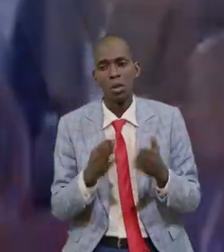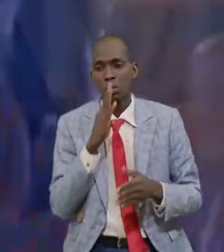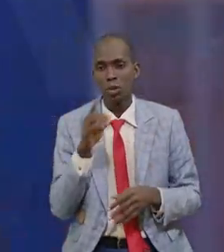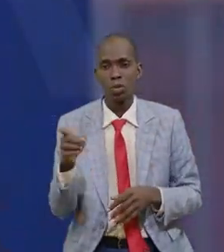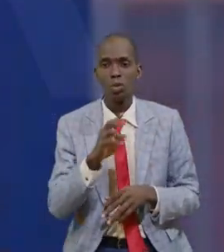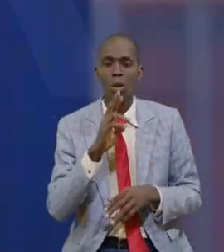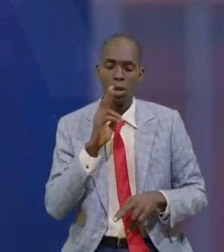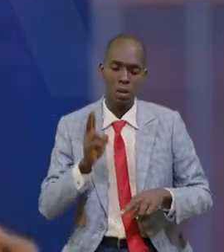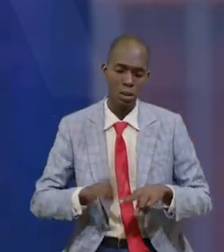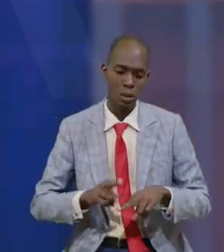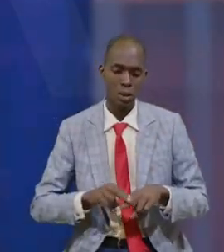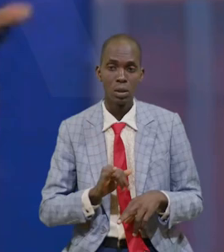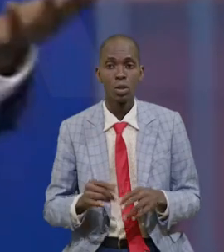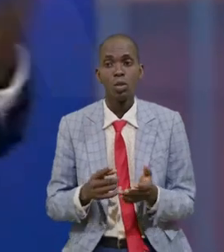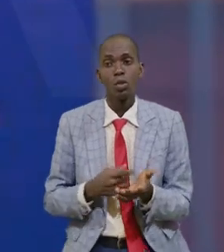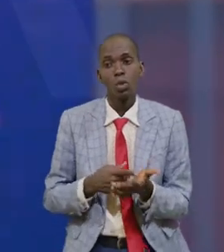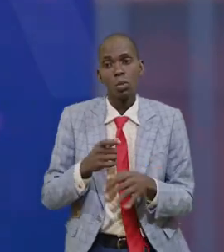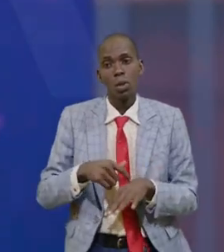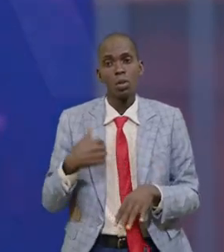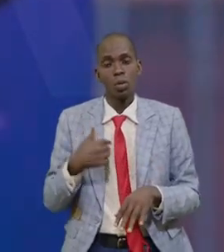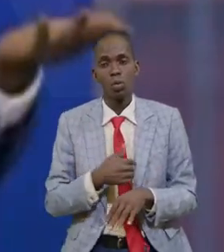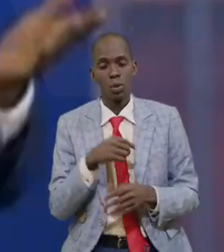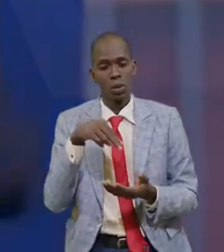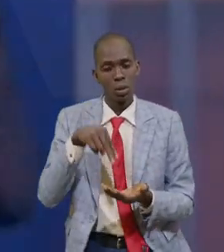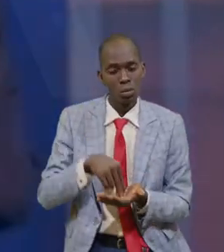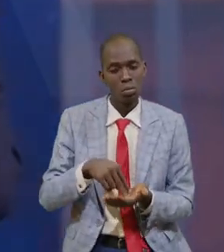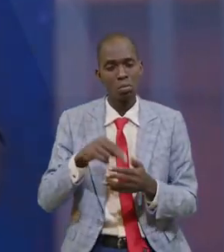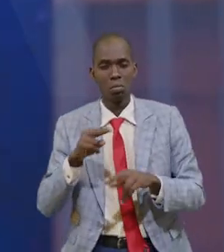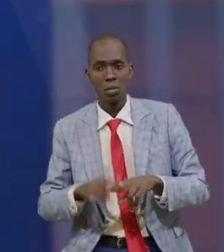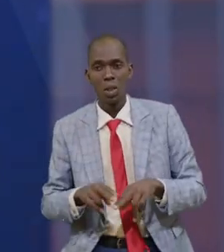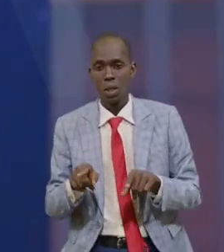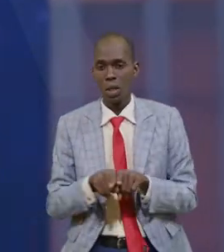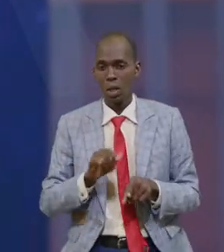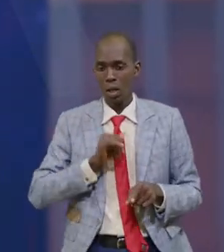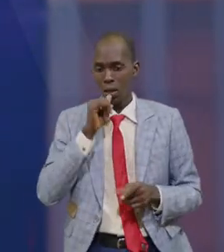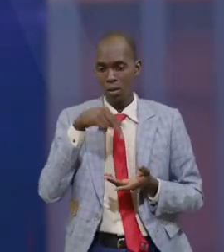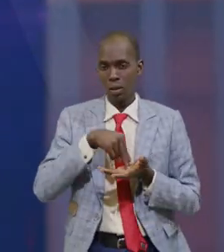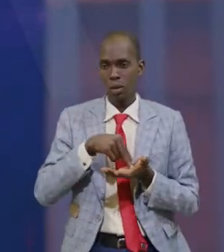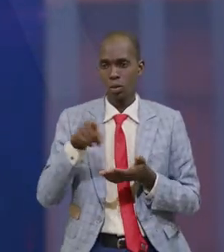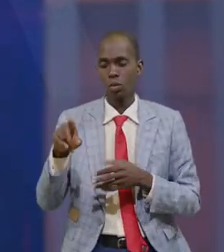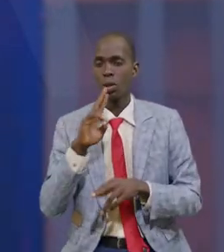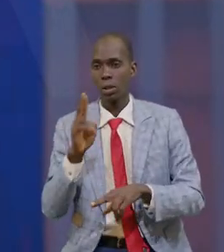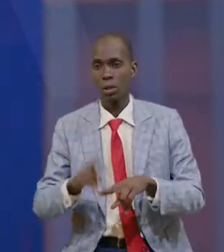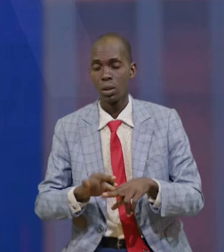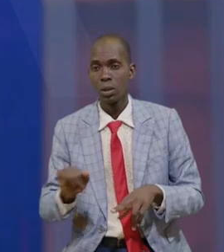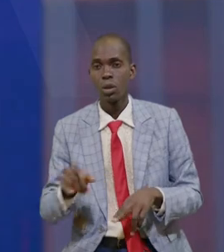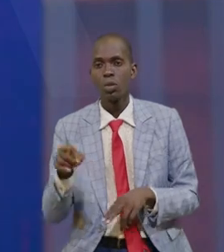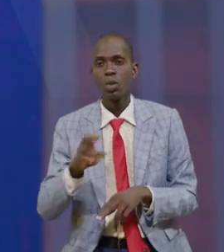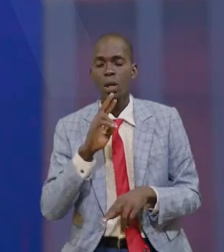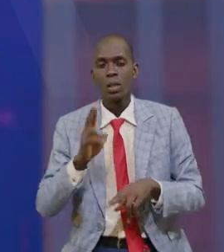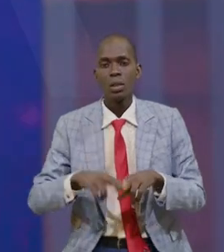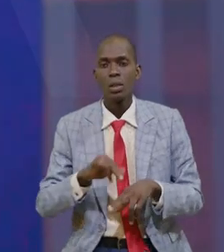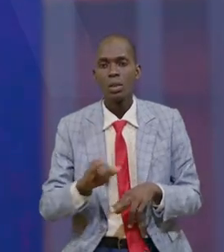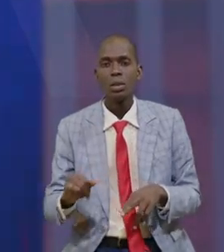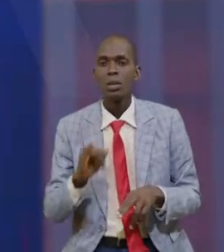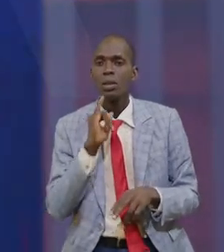know, sometimes we stand up, sometimes we stand, just like I'm standing now and you're sitting down. But your sitting down is preparation